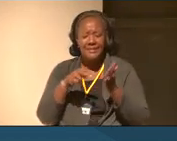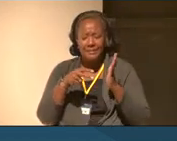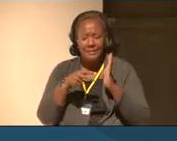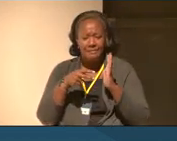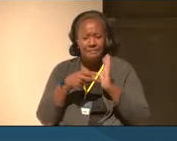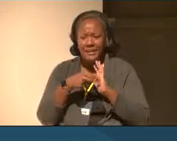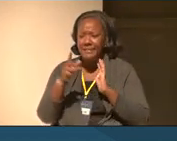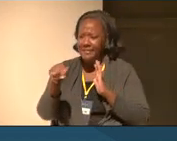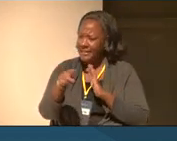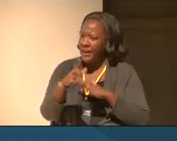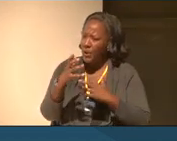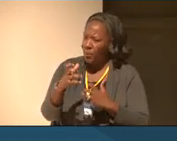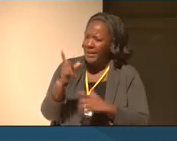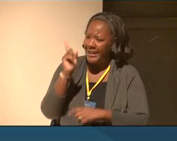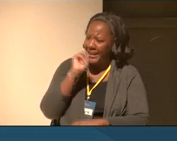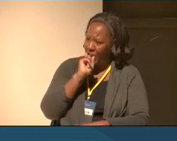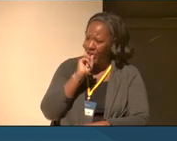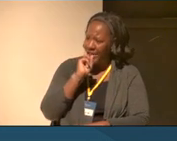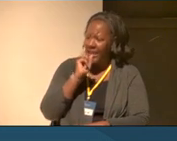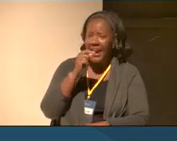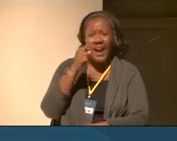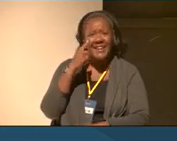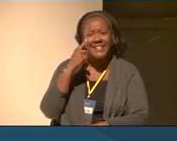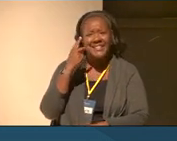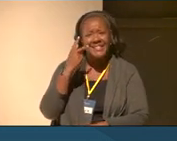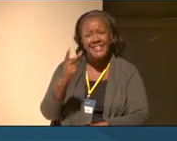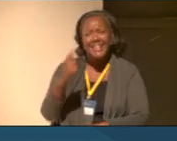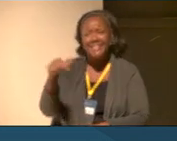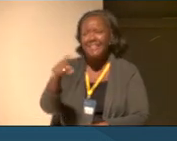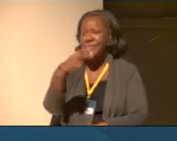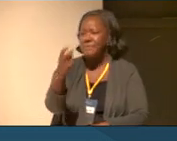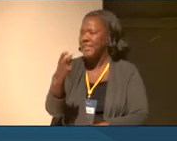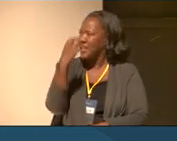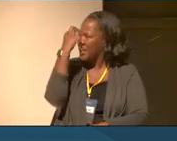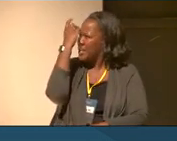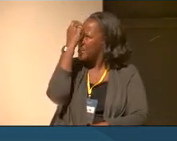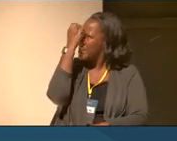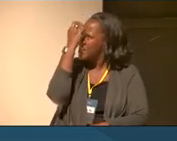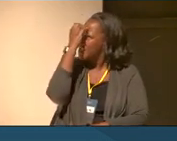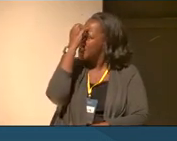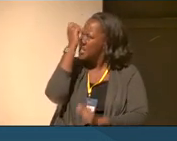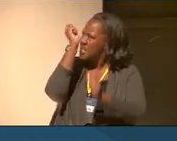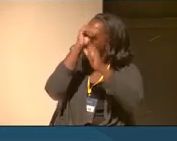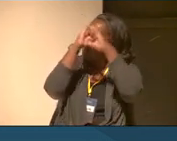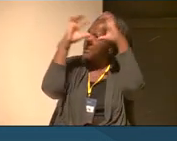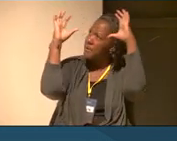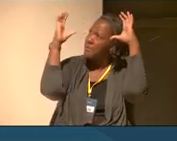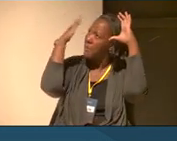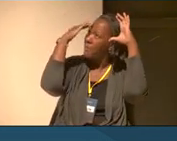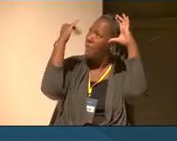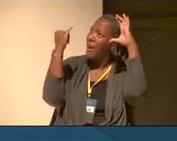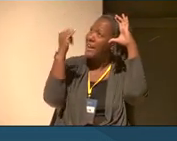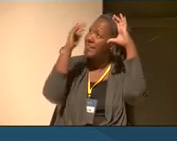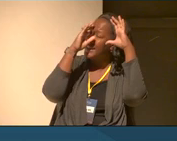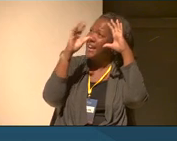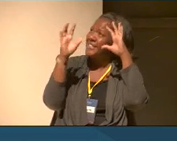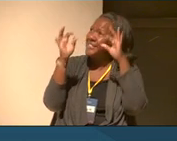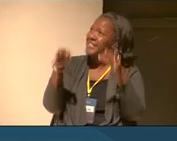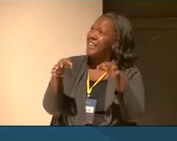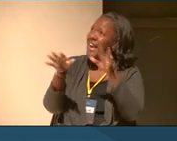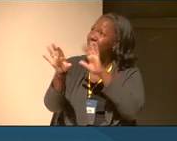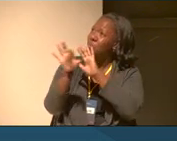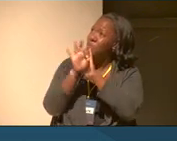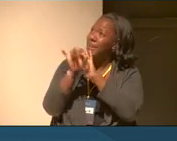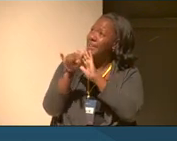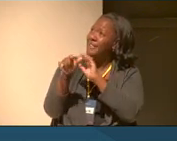to hear. I could see them almost sinking in their seats with these little bubbles over their head saying, why did I decide to do this for a career? This is